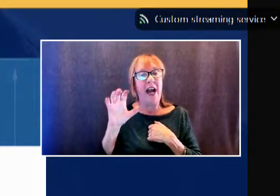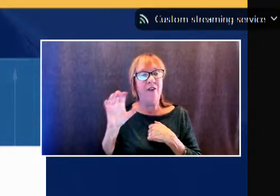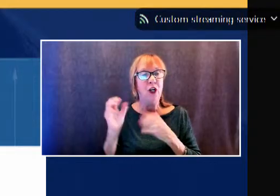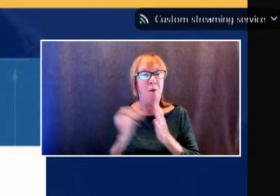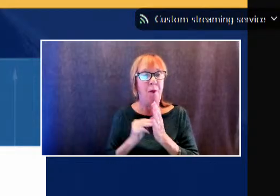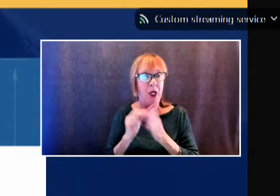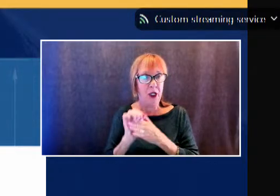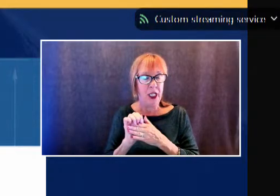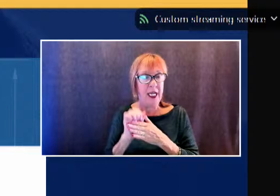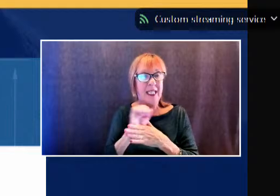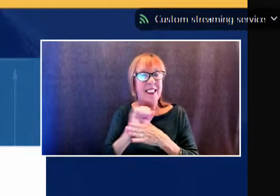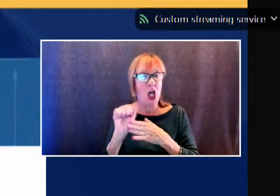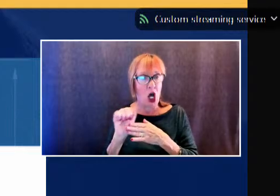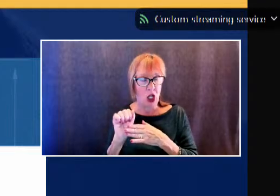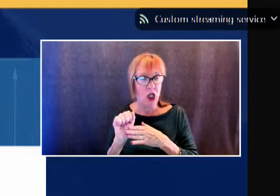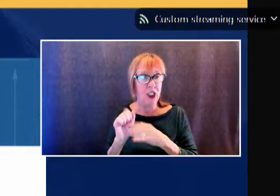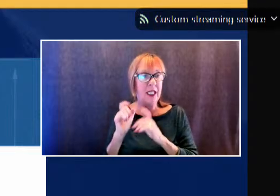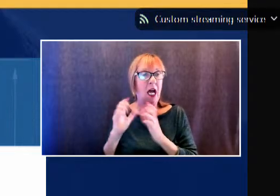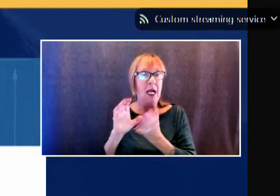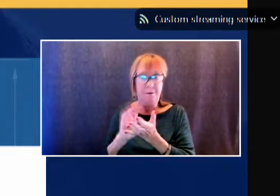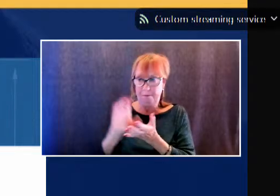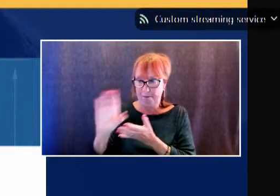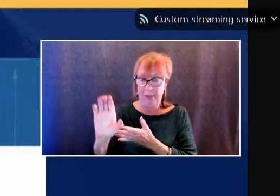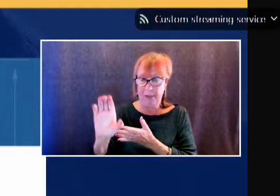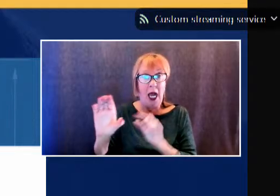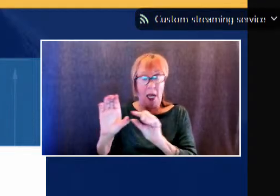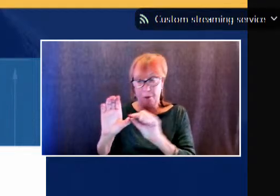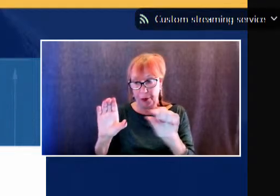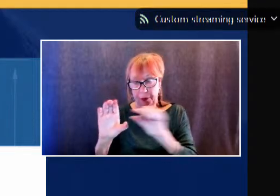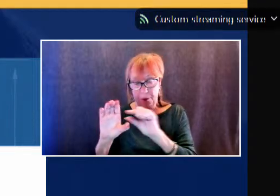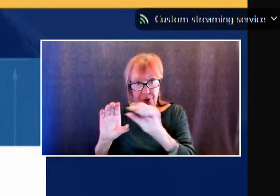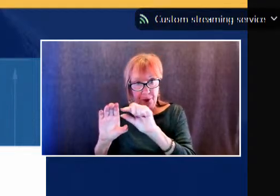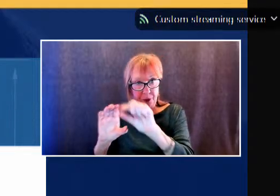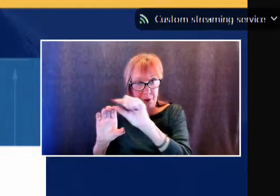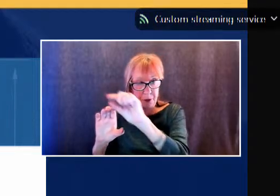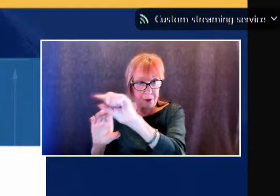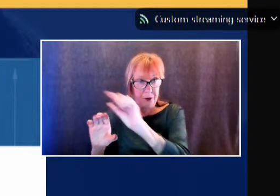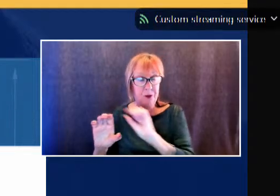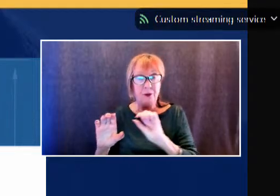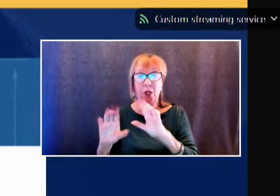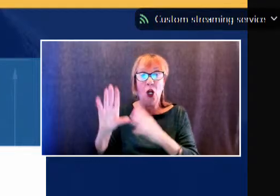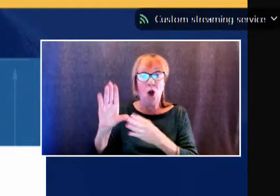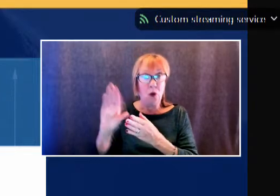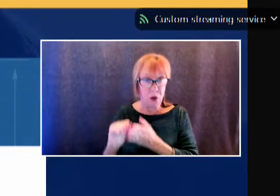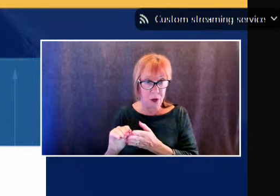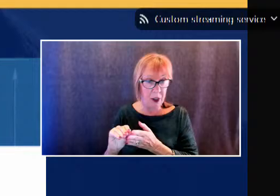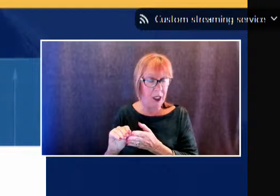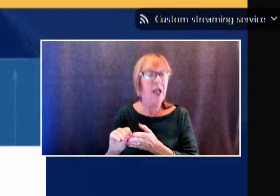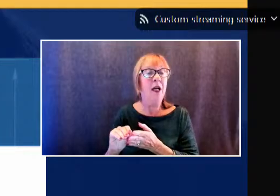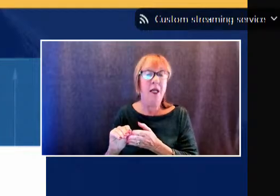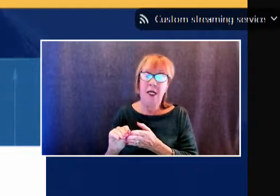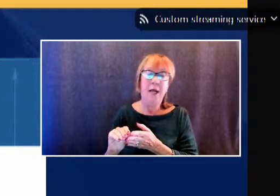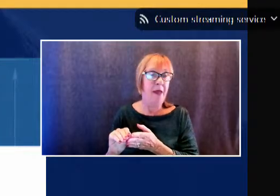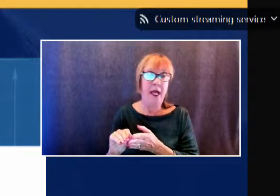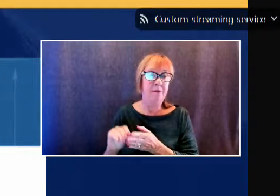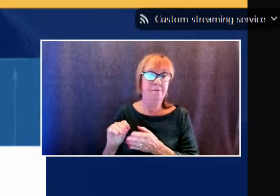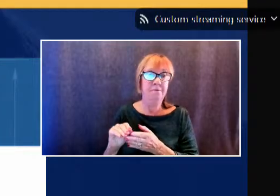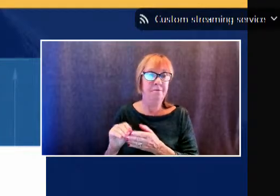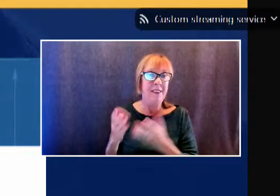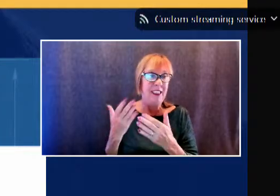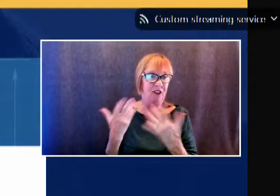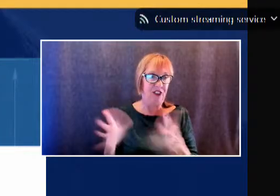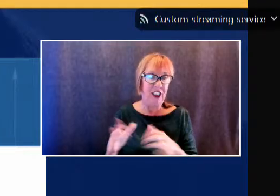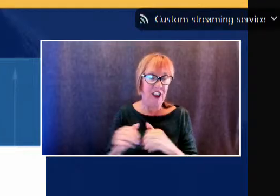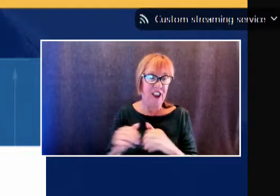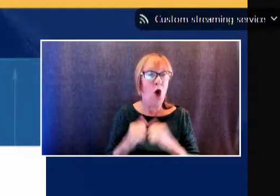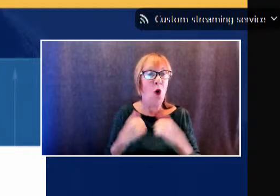once those funds are all awarded, the program won't be able to continue any longer. So we do encourage people to